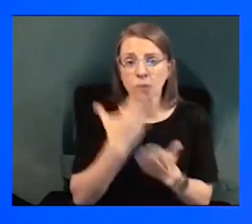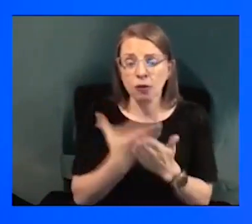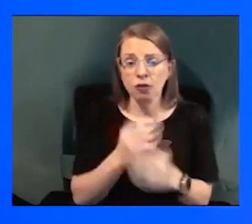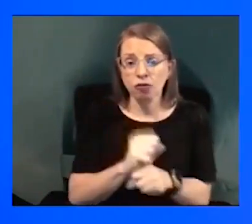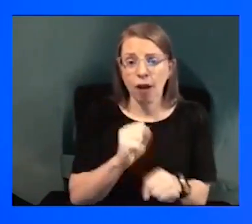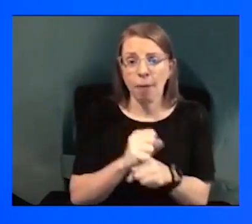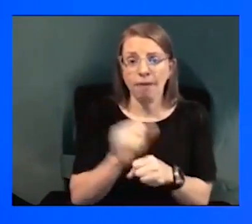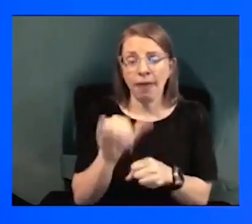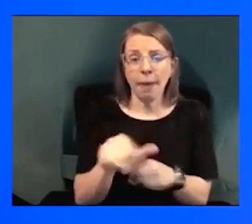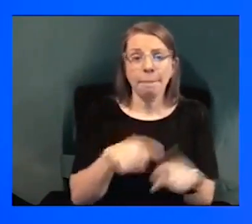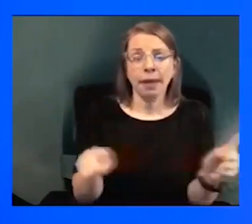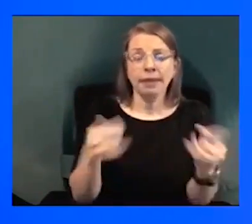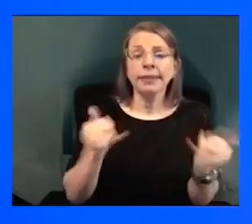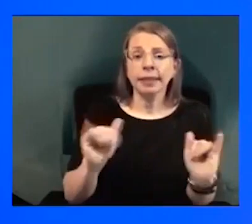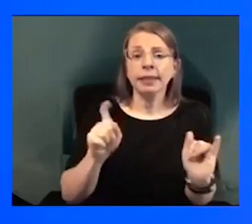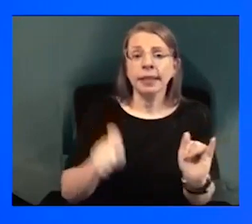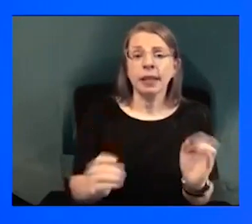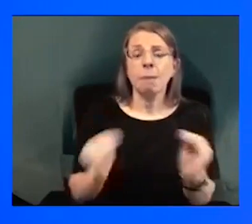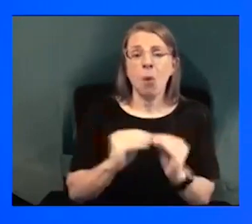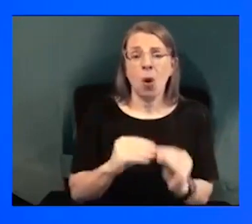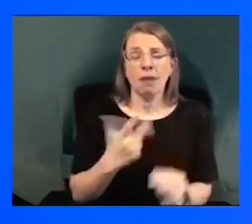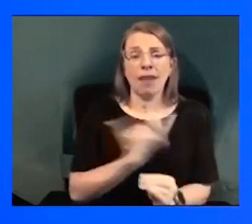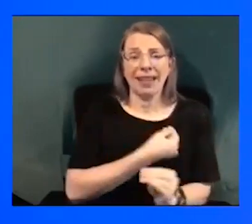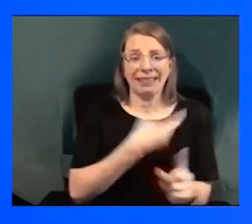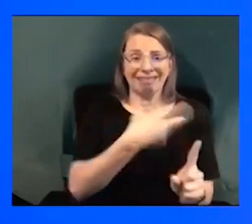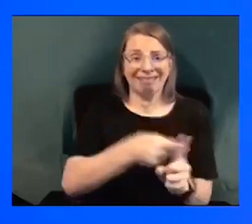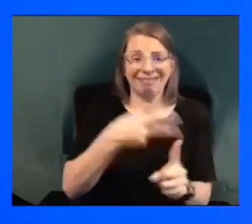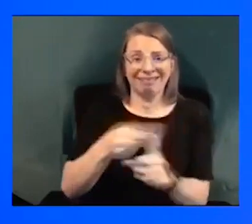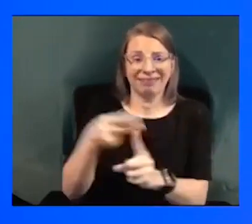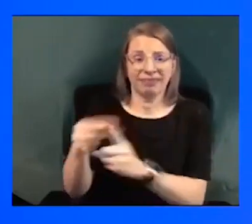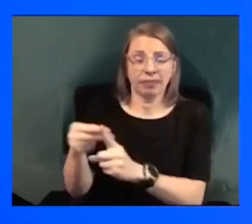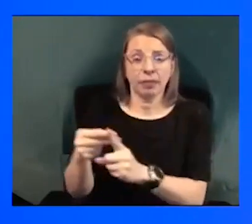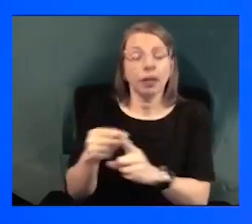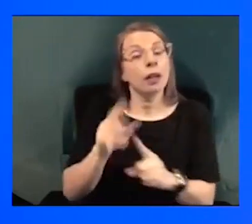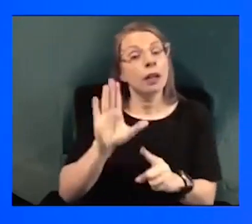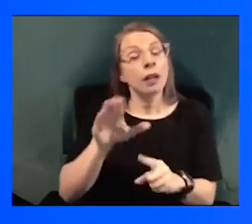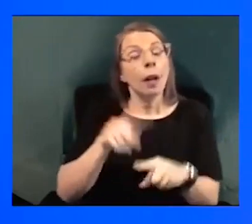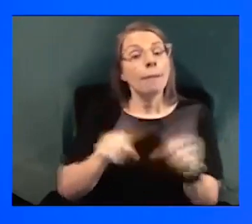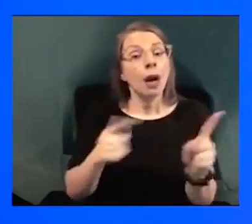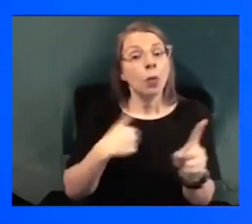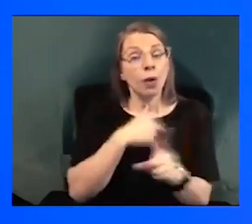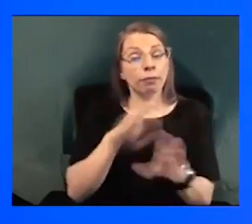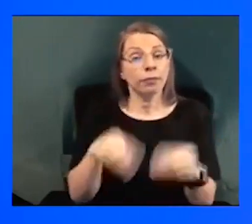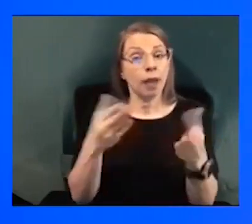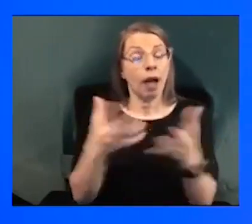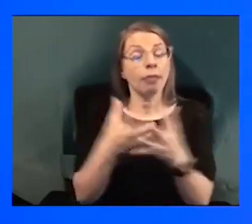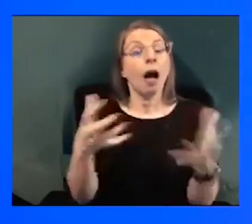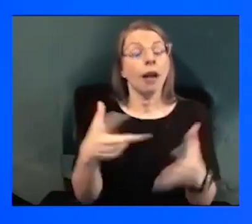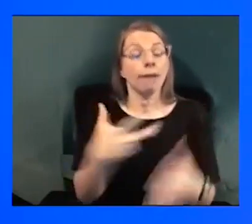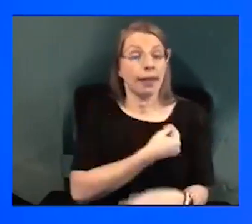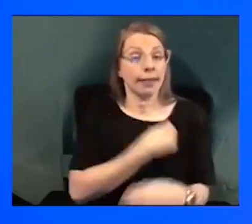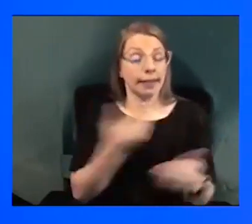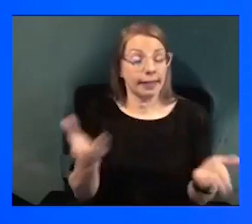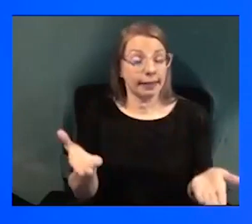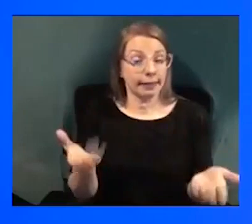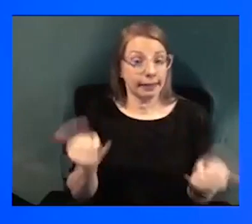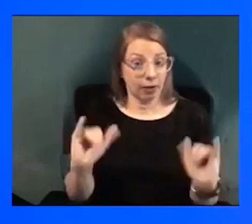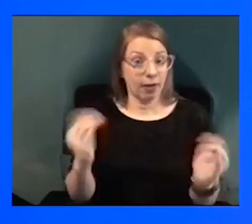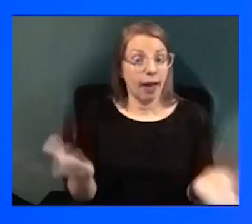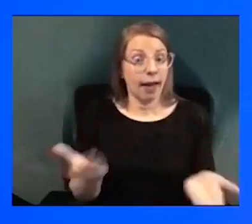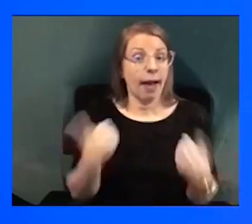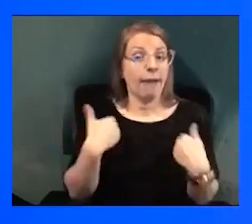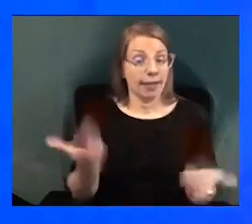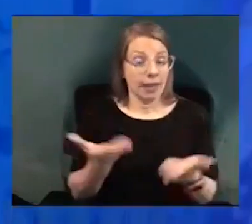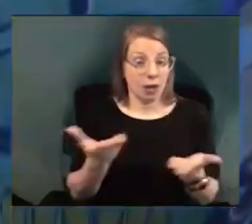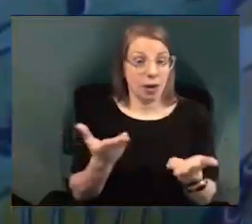more vaccination. And we are giving, just as Adam said, we have a lot of vaccine here at the health system. So please get your COVID